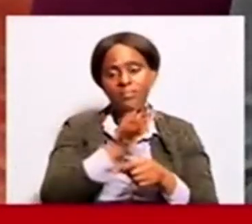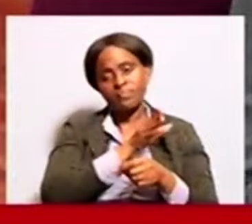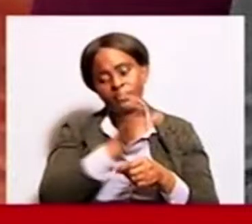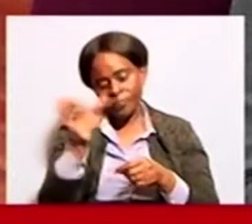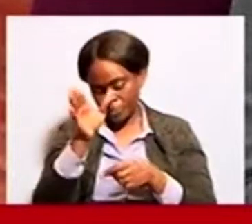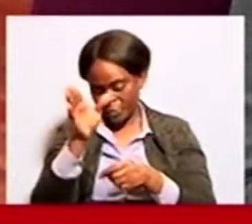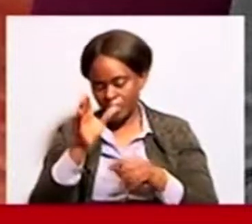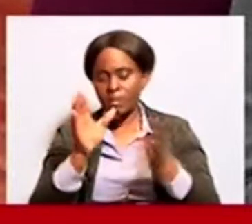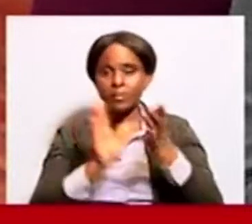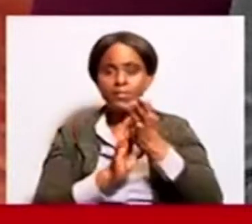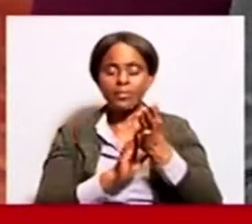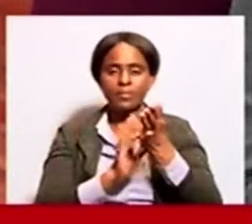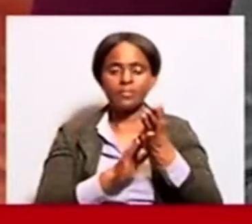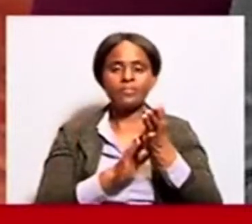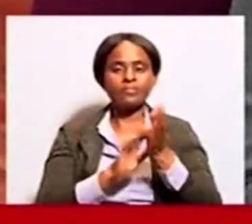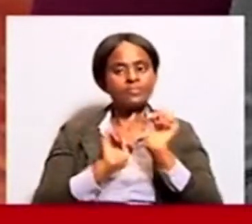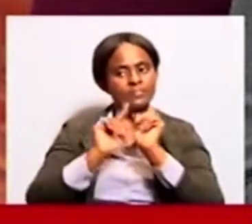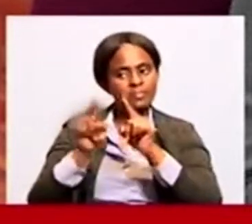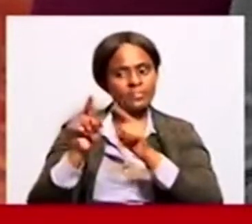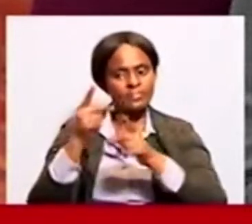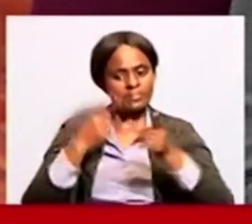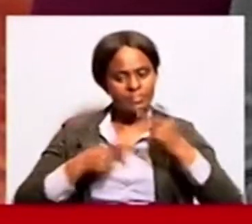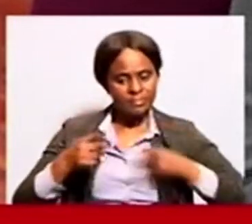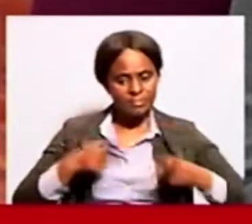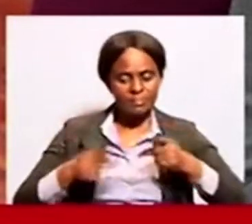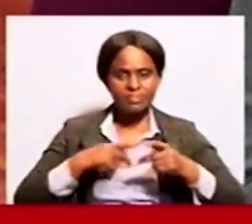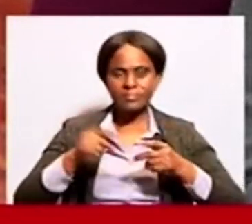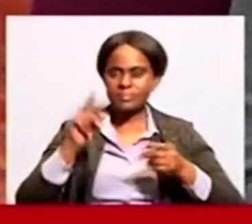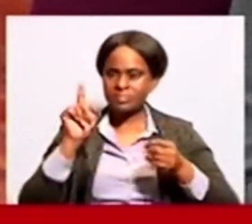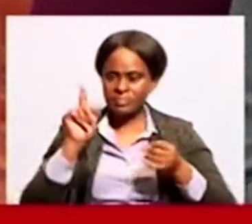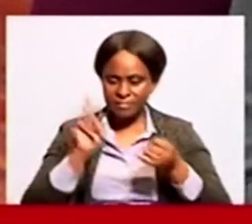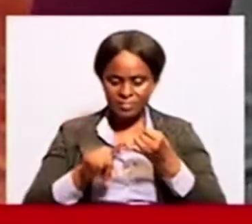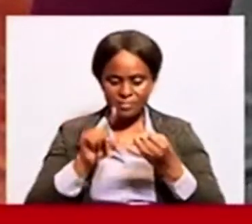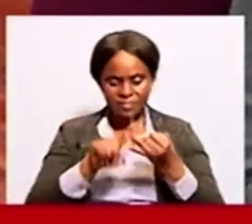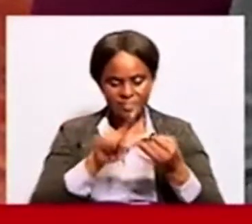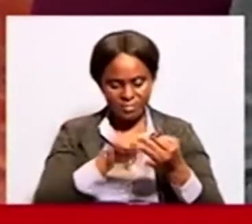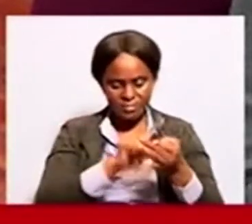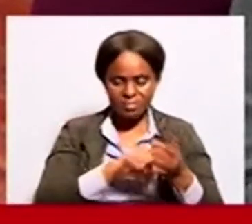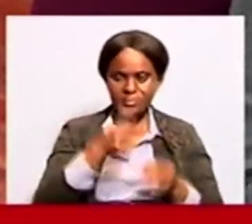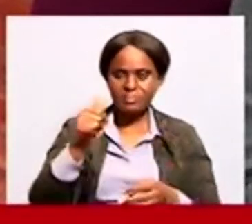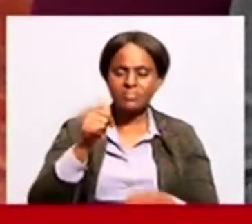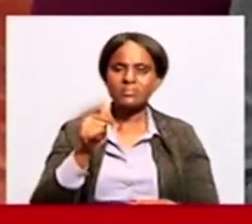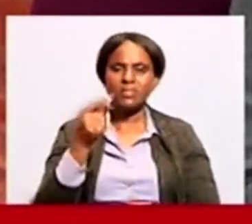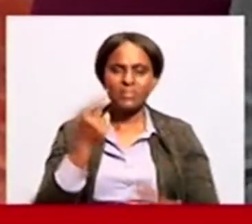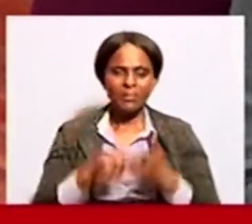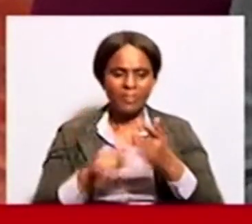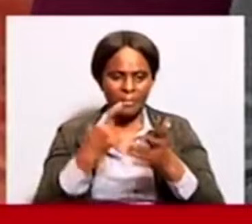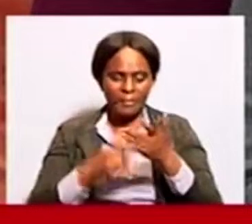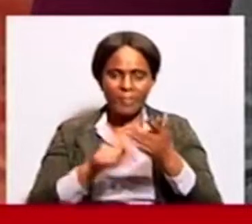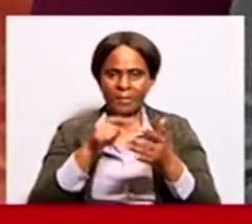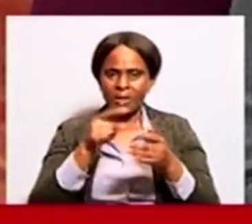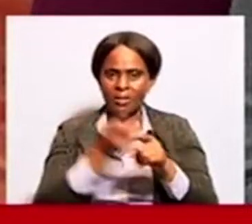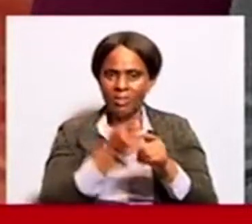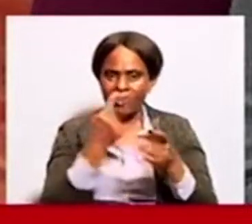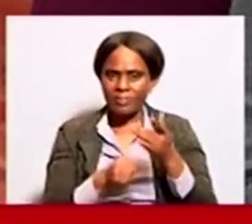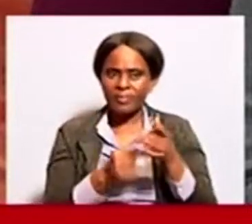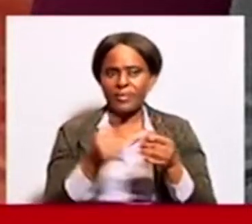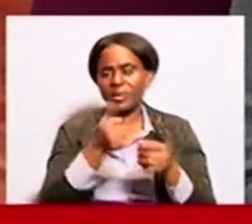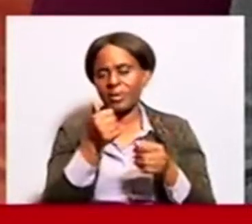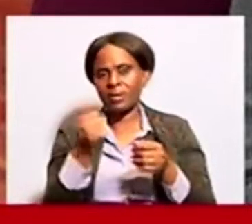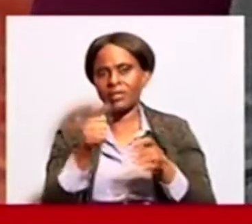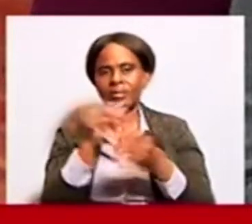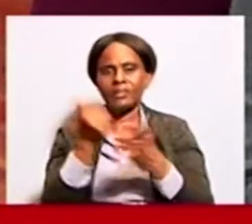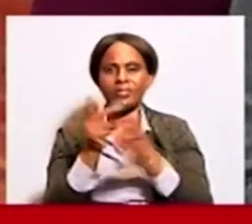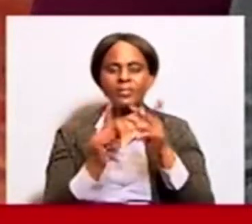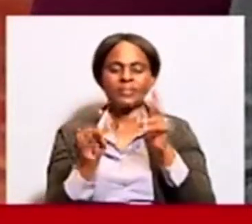to the school to do a head count themselves, away from what all others could have